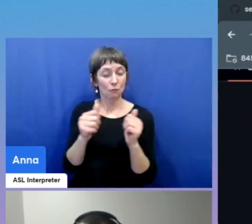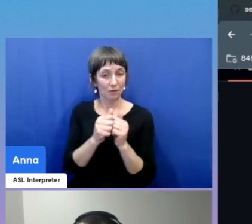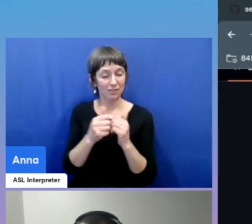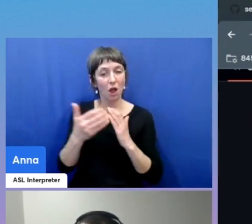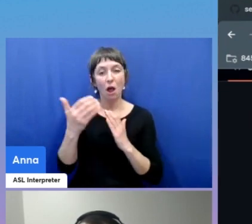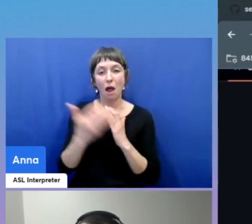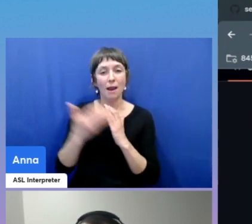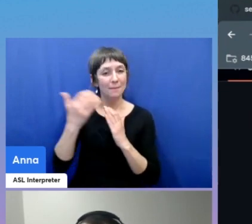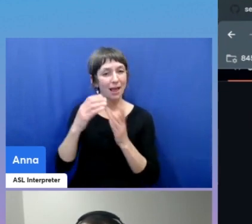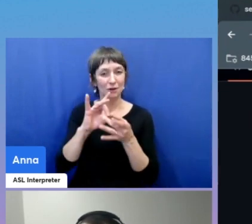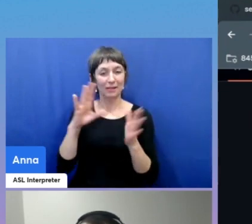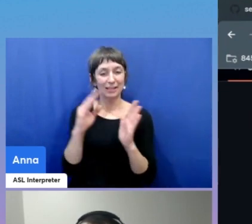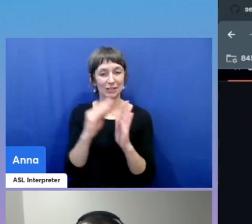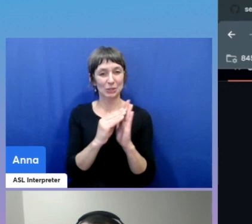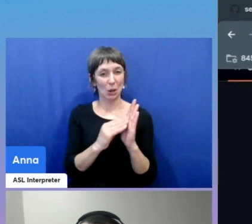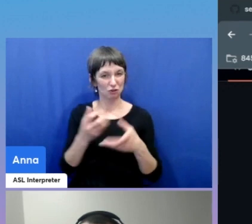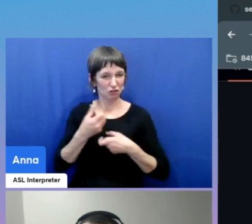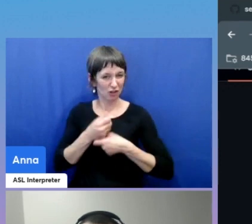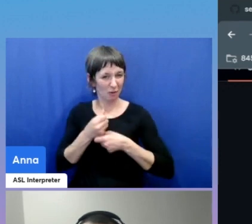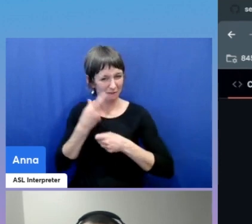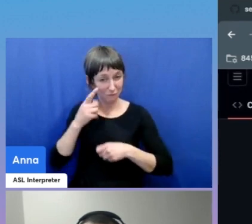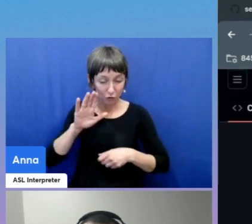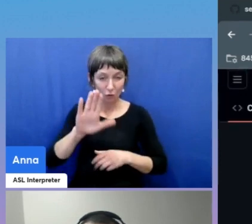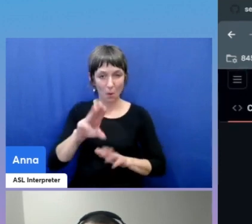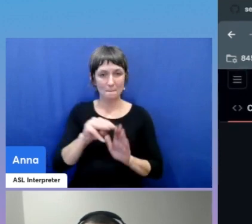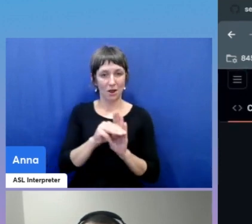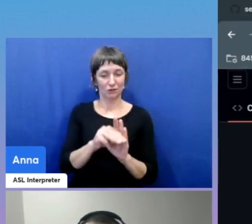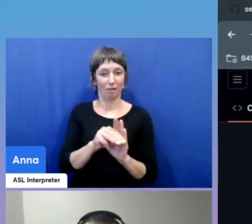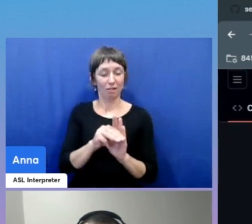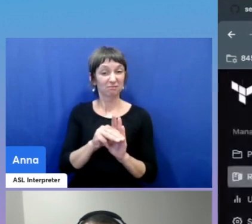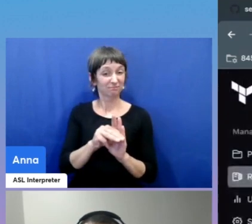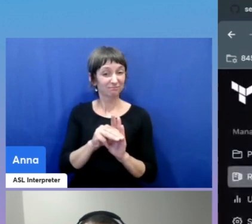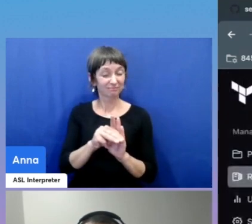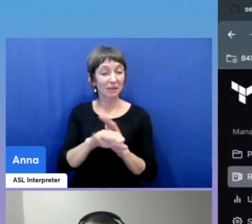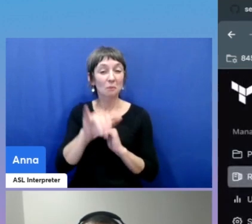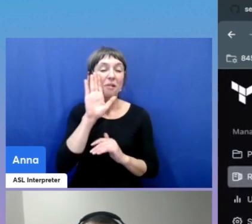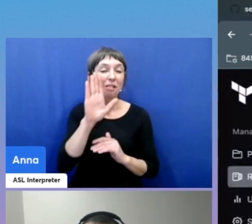notes generated for your module. And then that'll